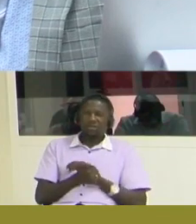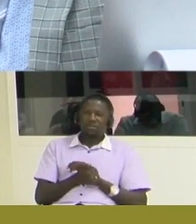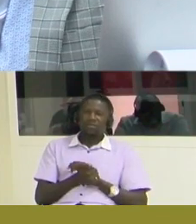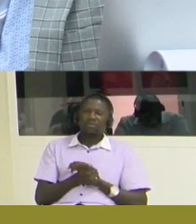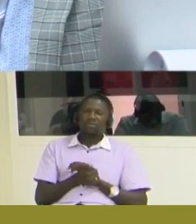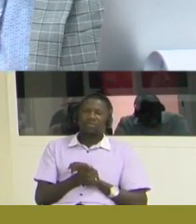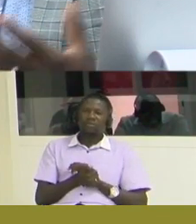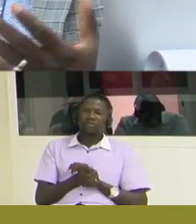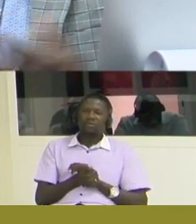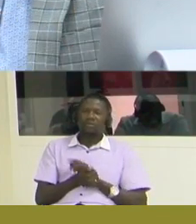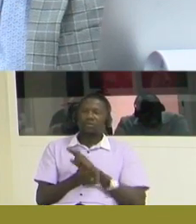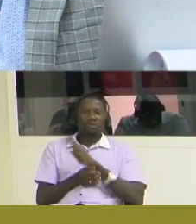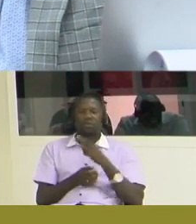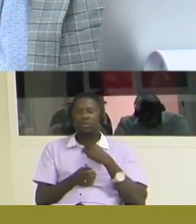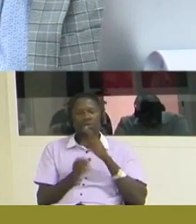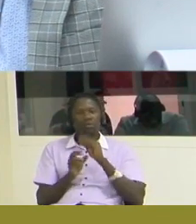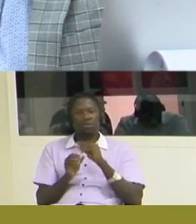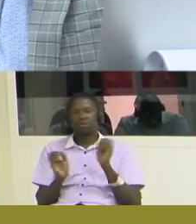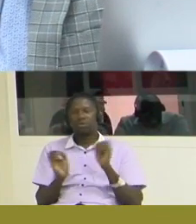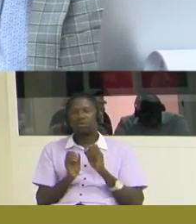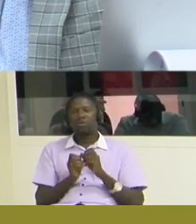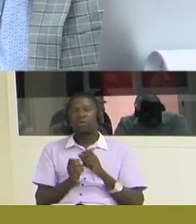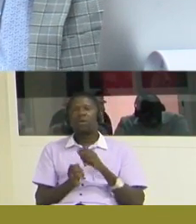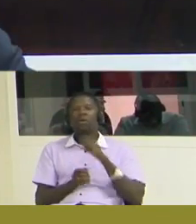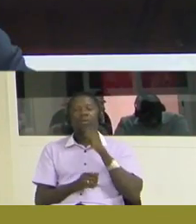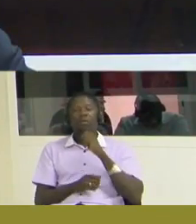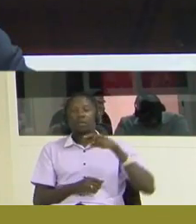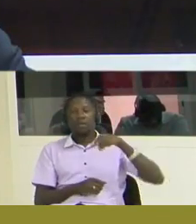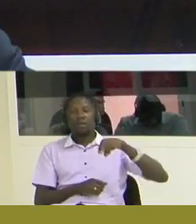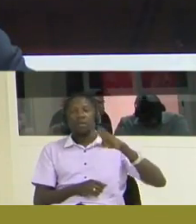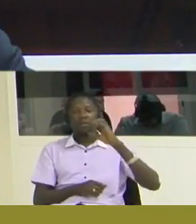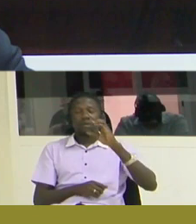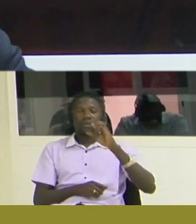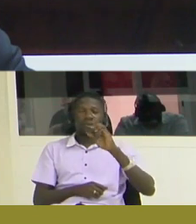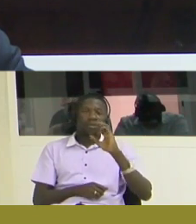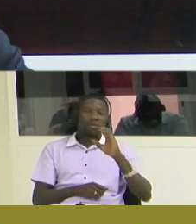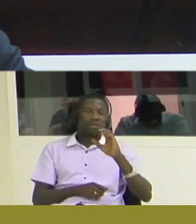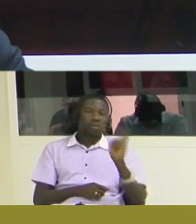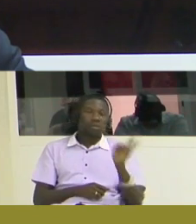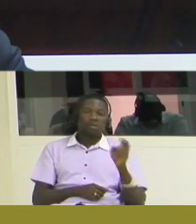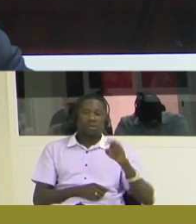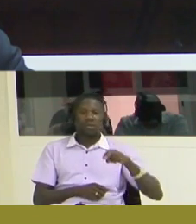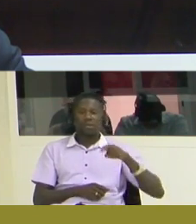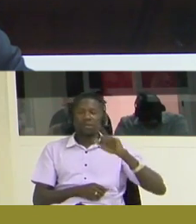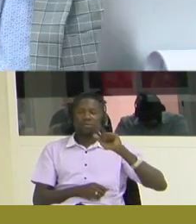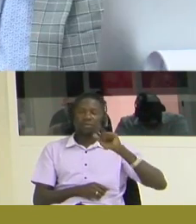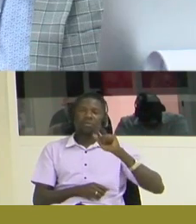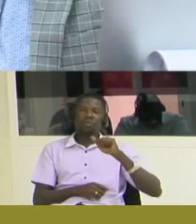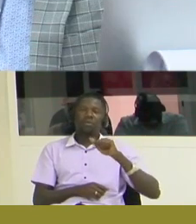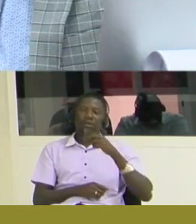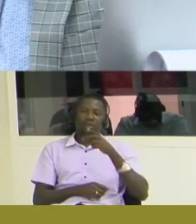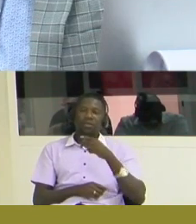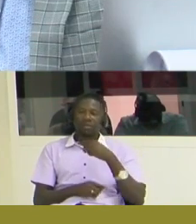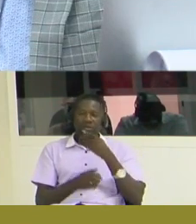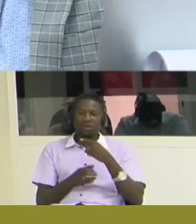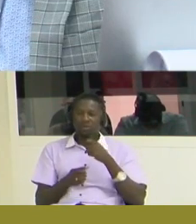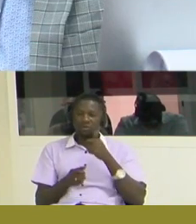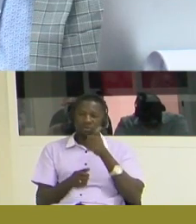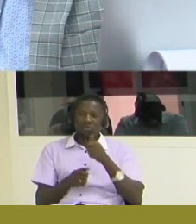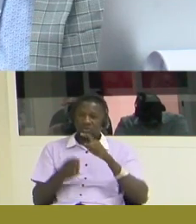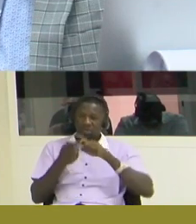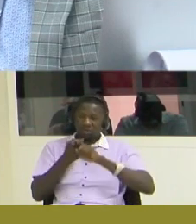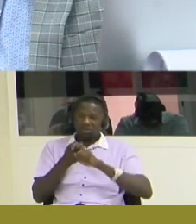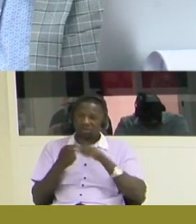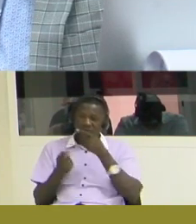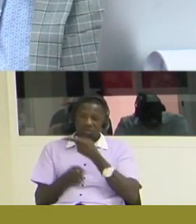relationship or family ties didn't you absolutely sir we did I mean we had his evidence before the Commission and